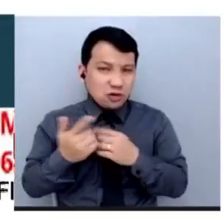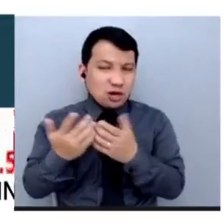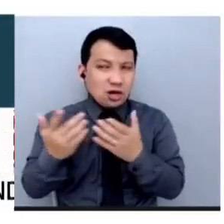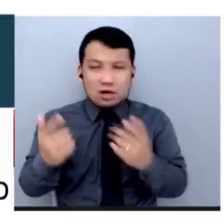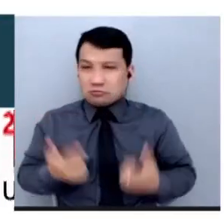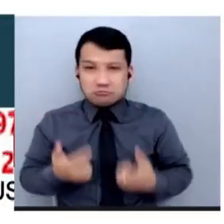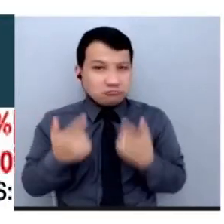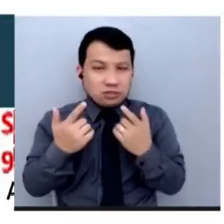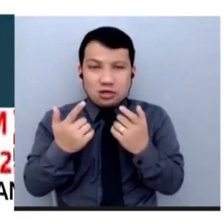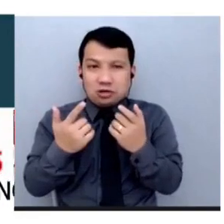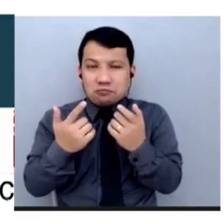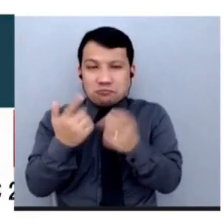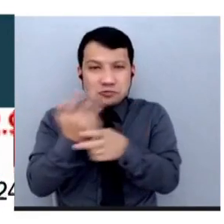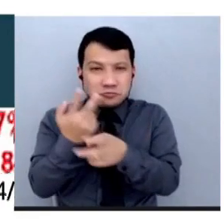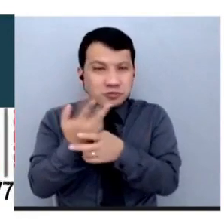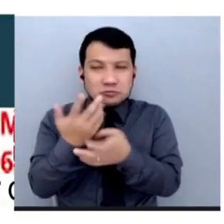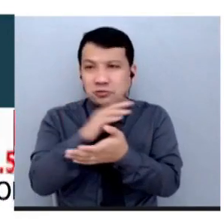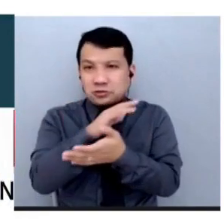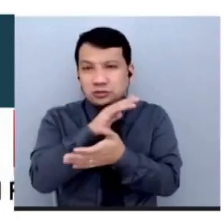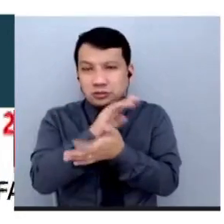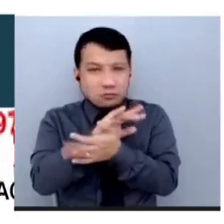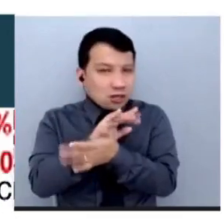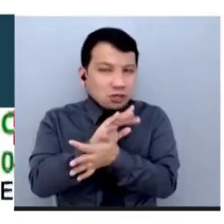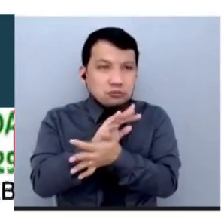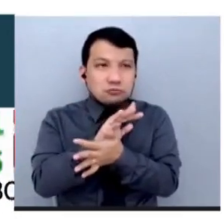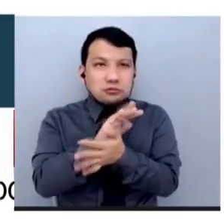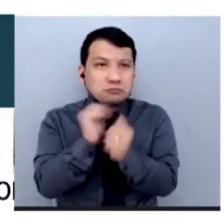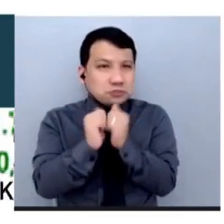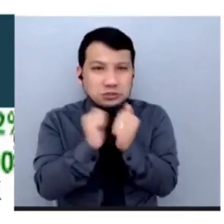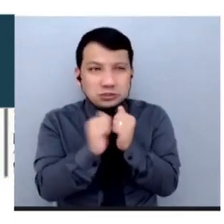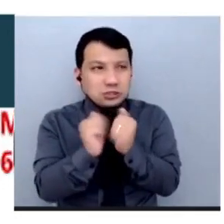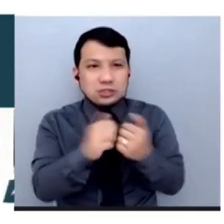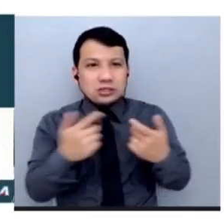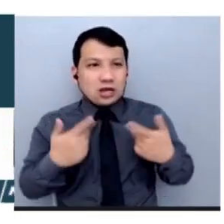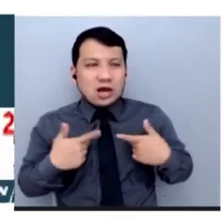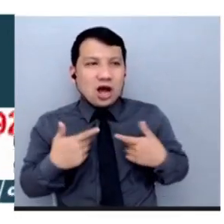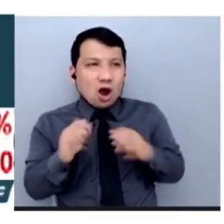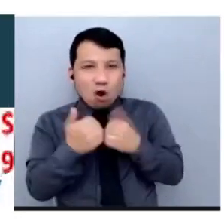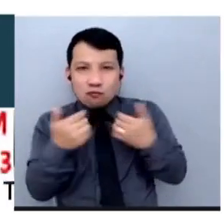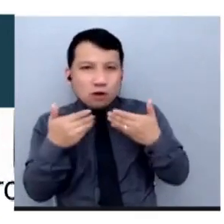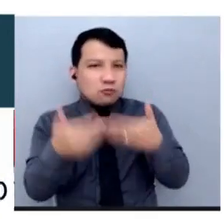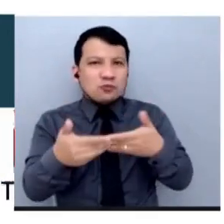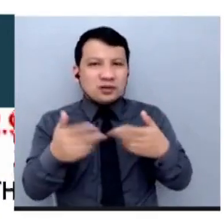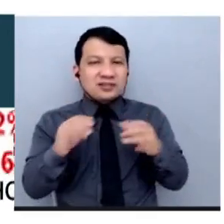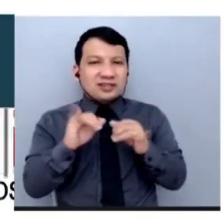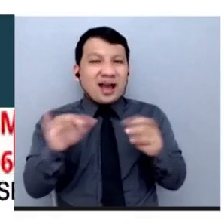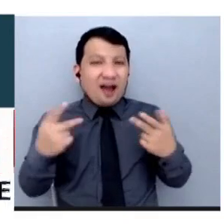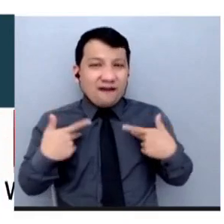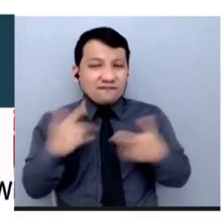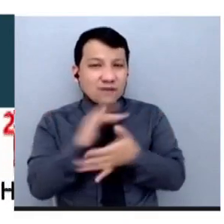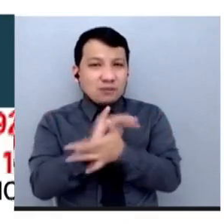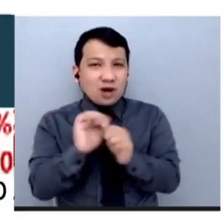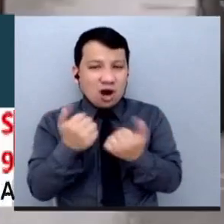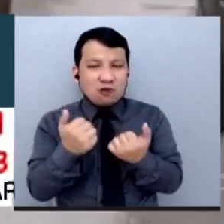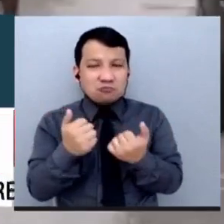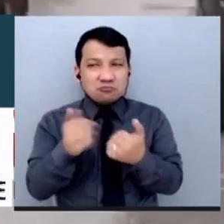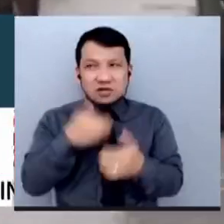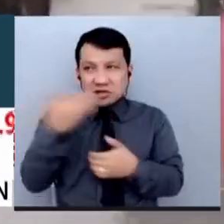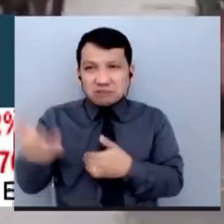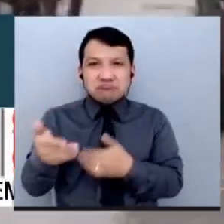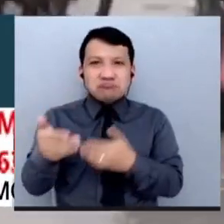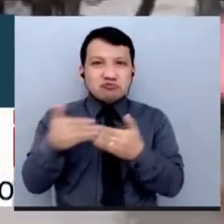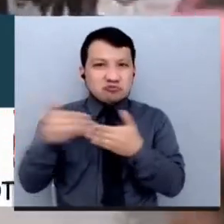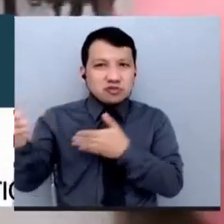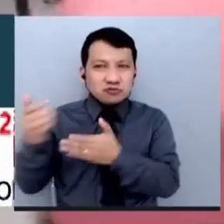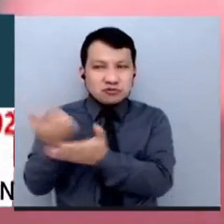gains that are slowly creeping in now in terms of economic recovery? Mayor. Ayun. To live